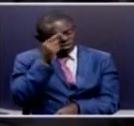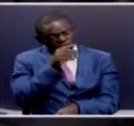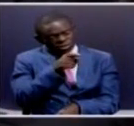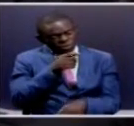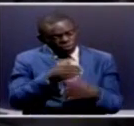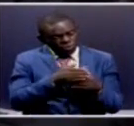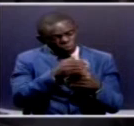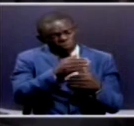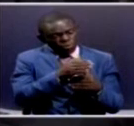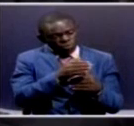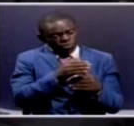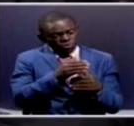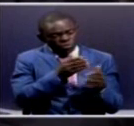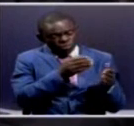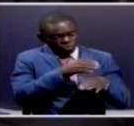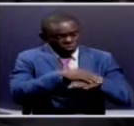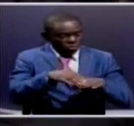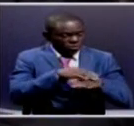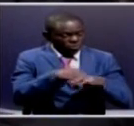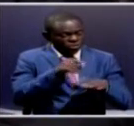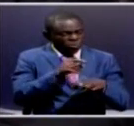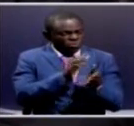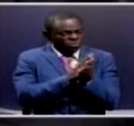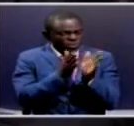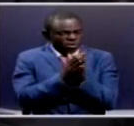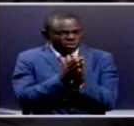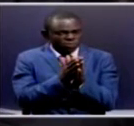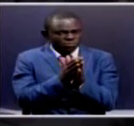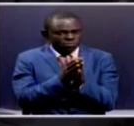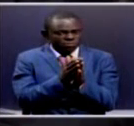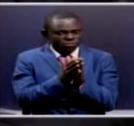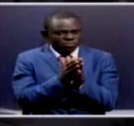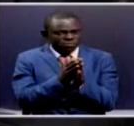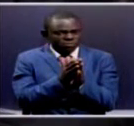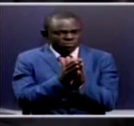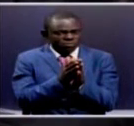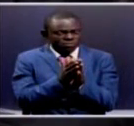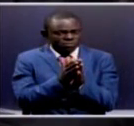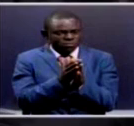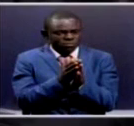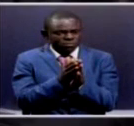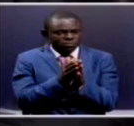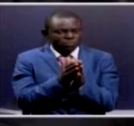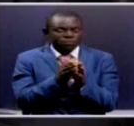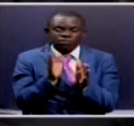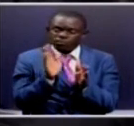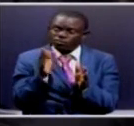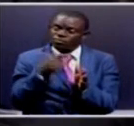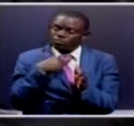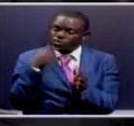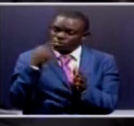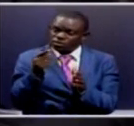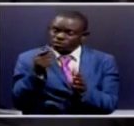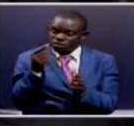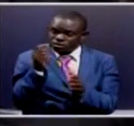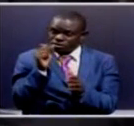Zambians? No. Like I've said, there's Siavonga resolutions were resolutions of political parties and